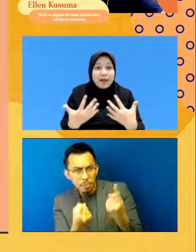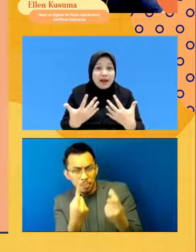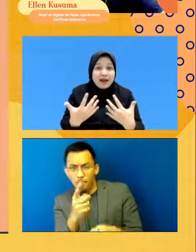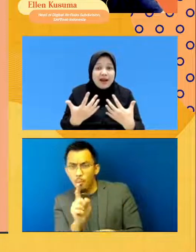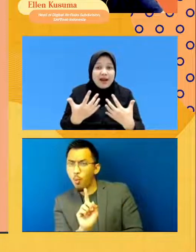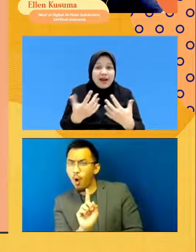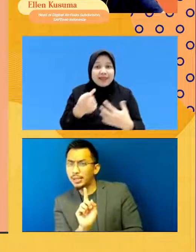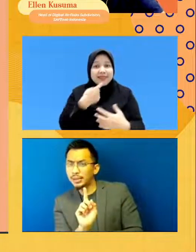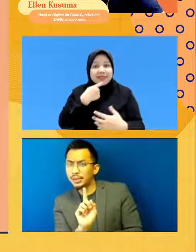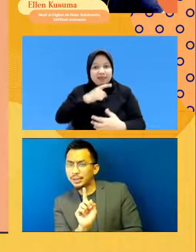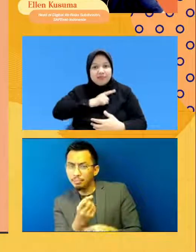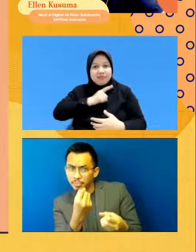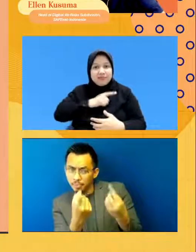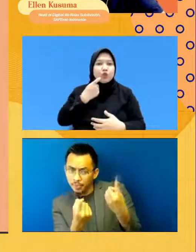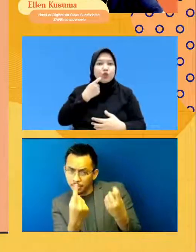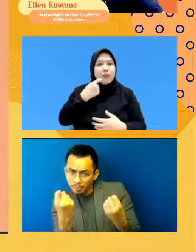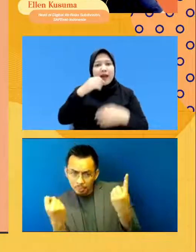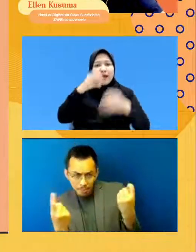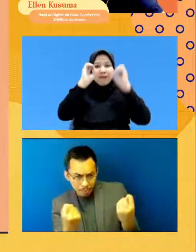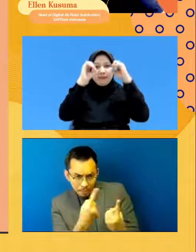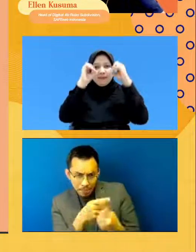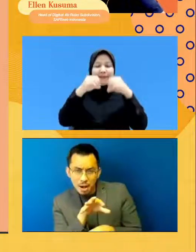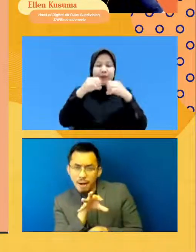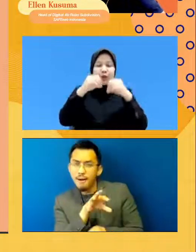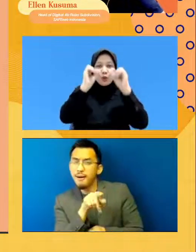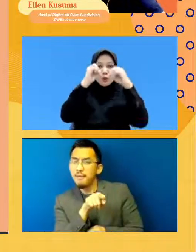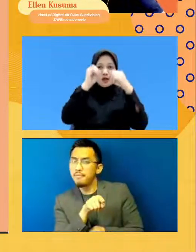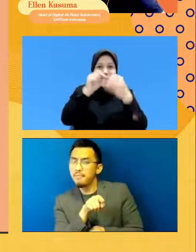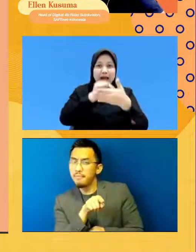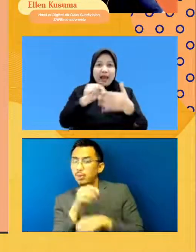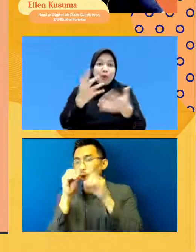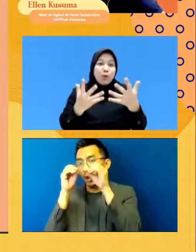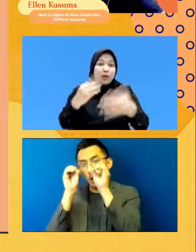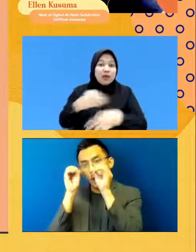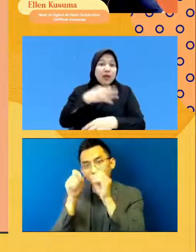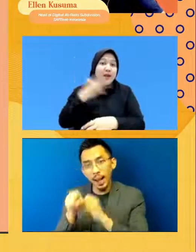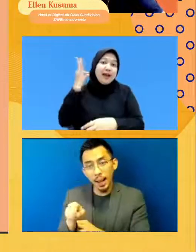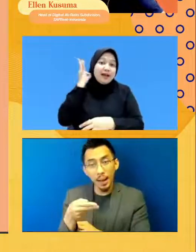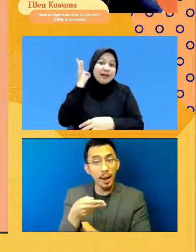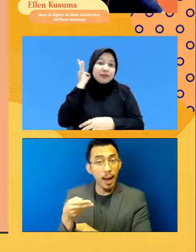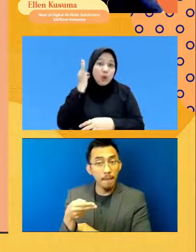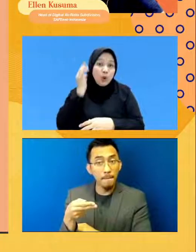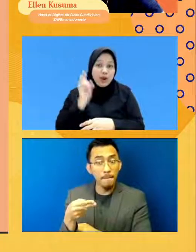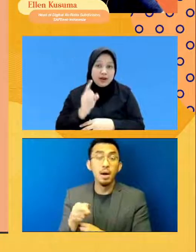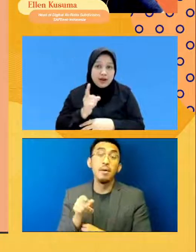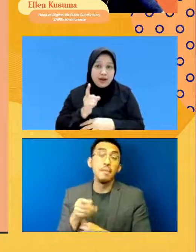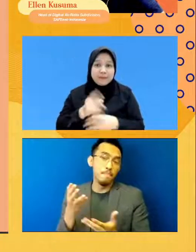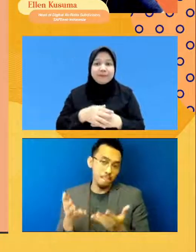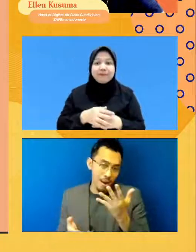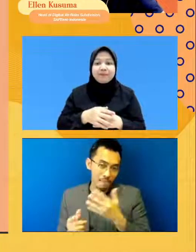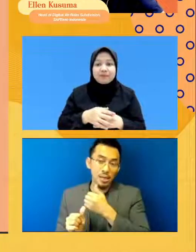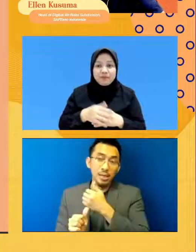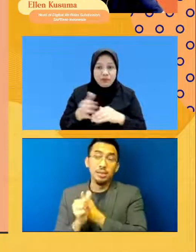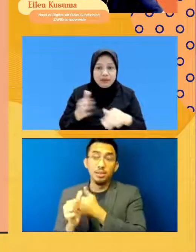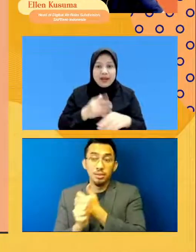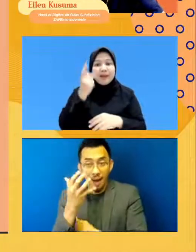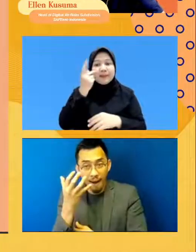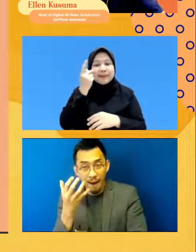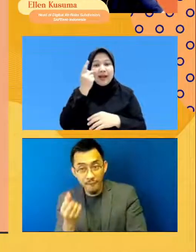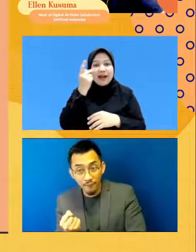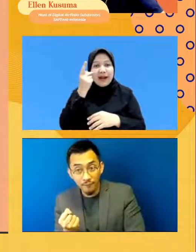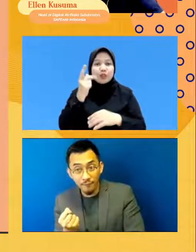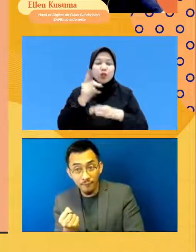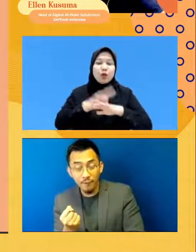could pose a risk to you. And then we can adjust our digital security through adjusting